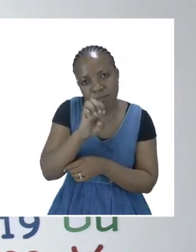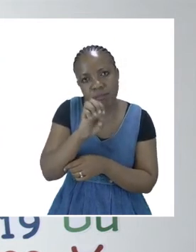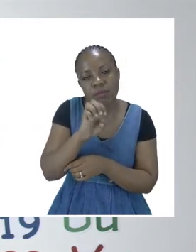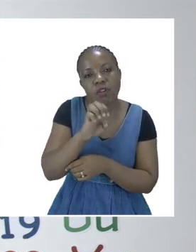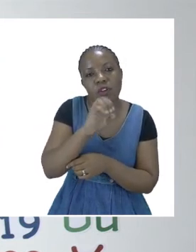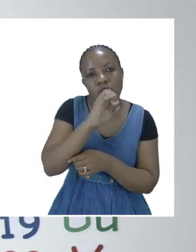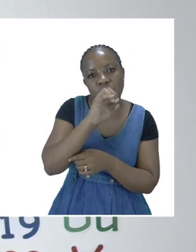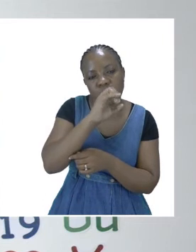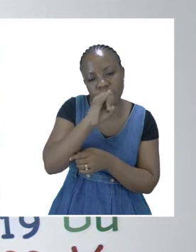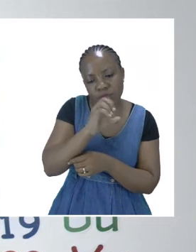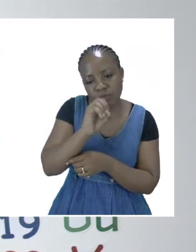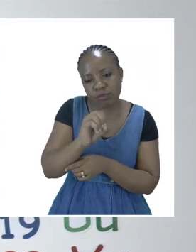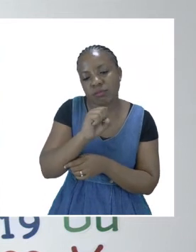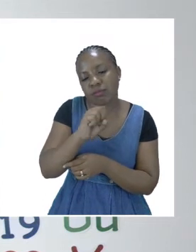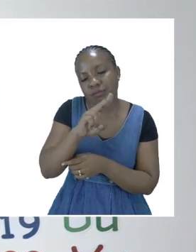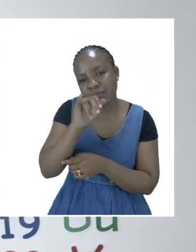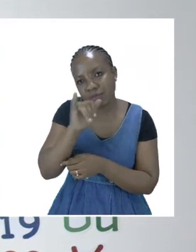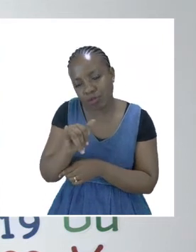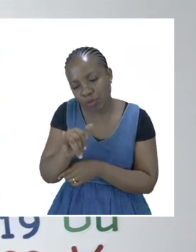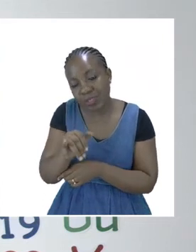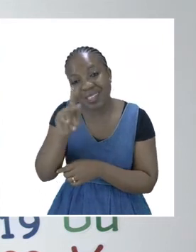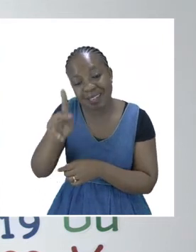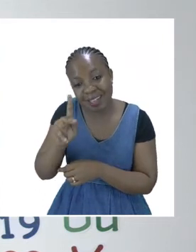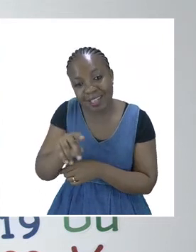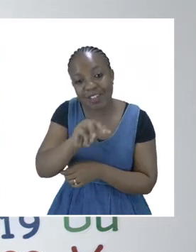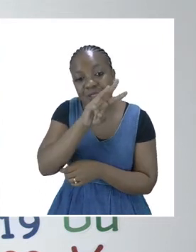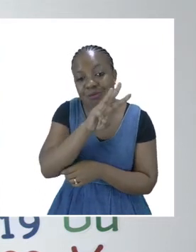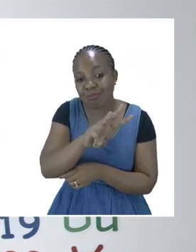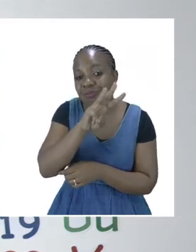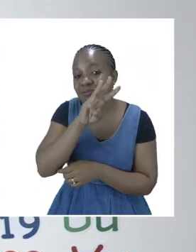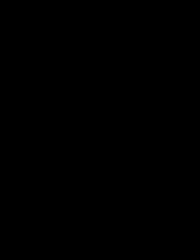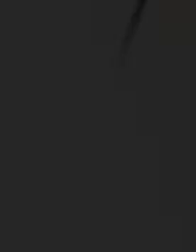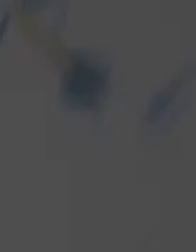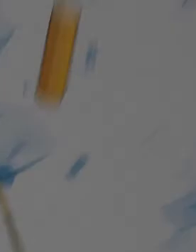in addition our website Zoschi Online.